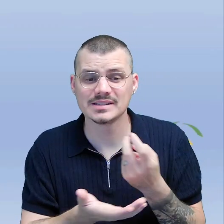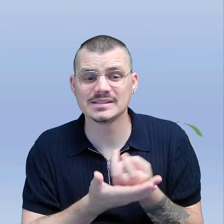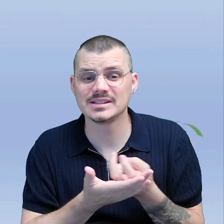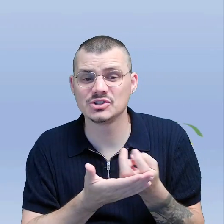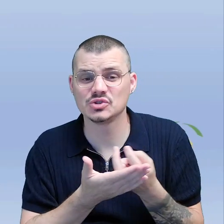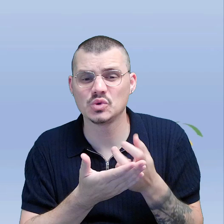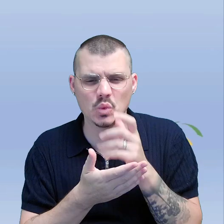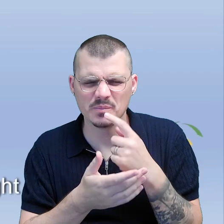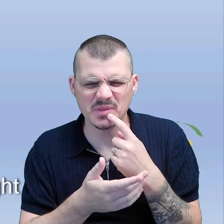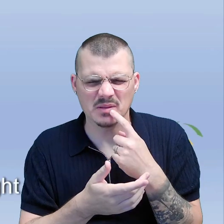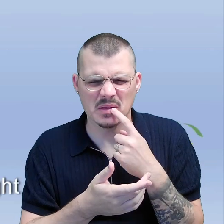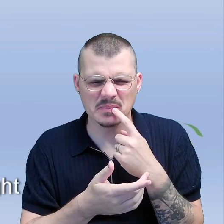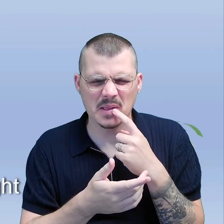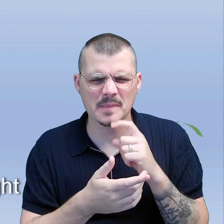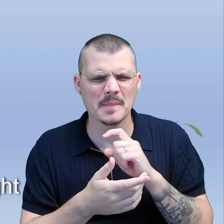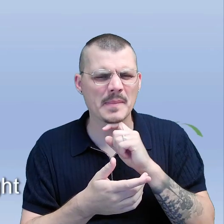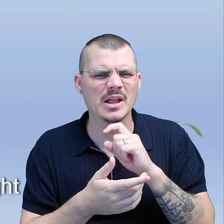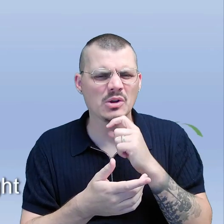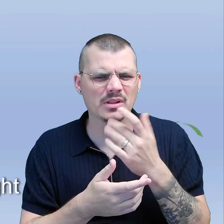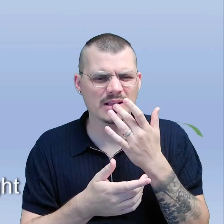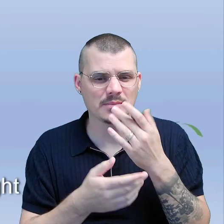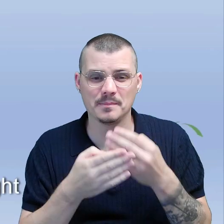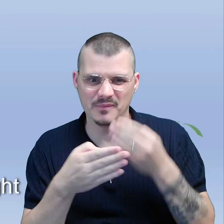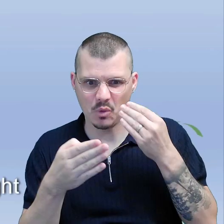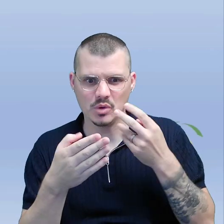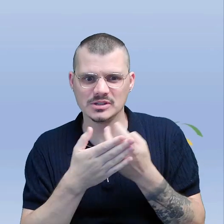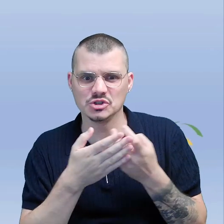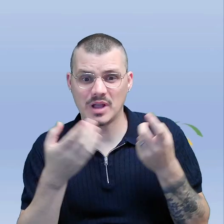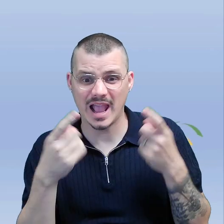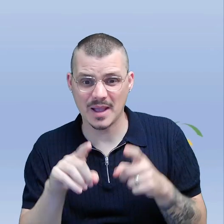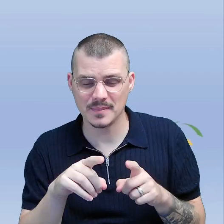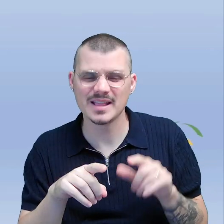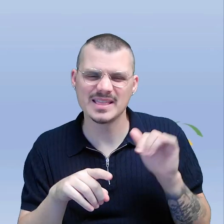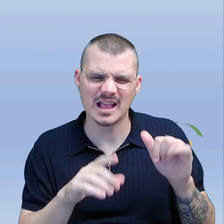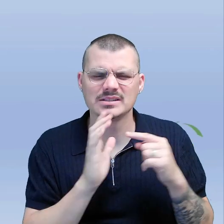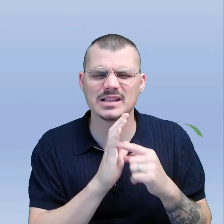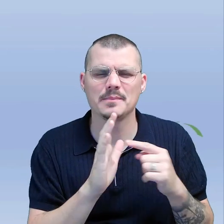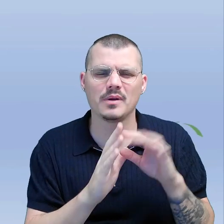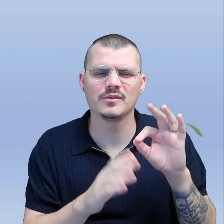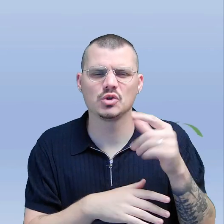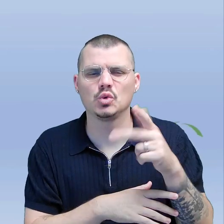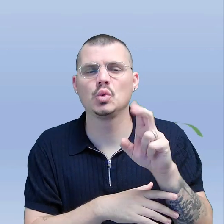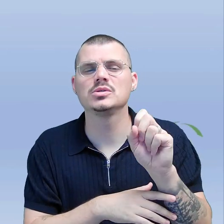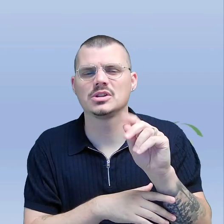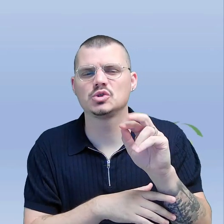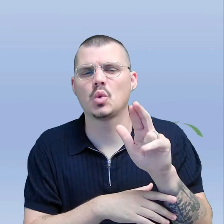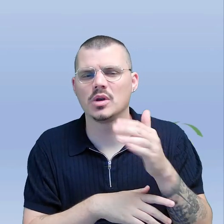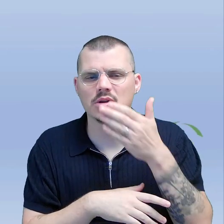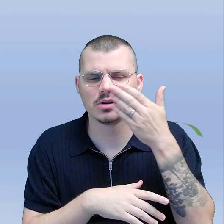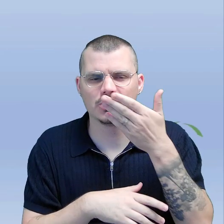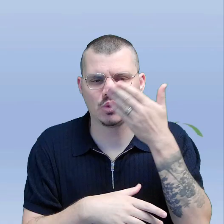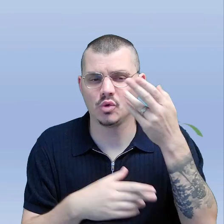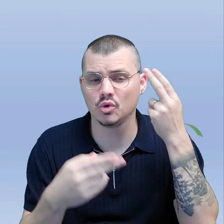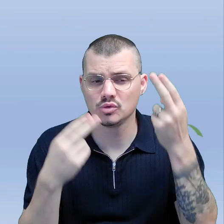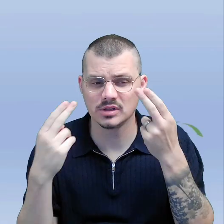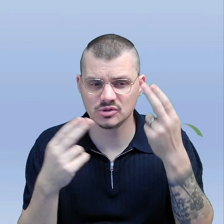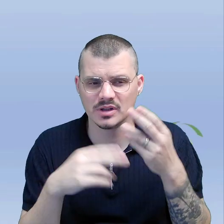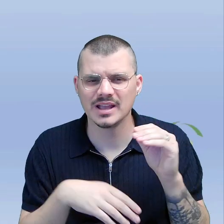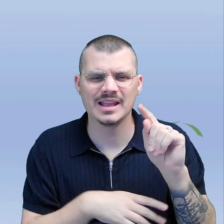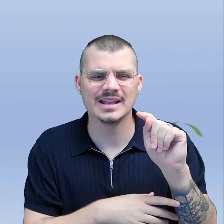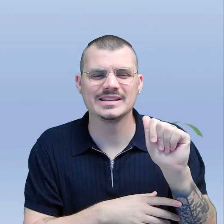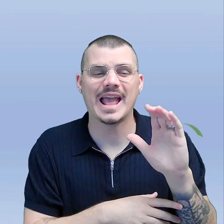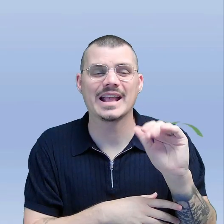with seizures who get a metal taste in their mouth right before a seizure. That's an example of a gustatory